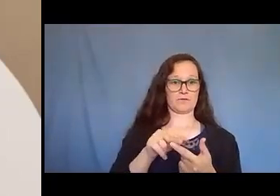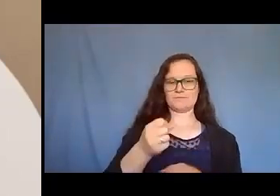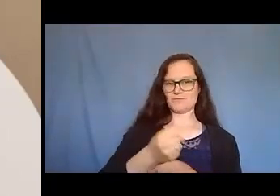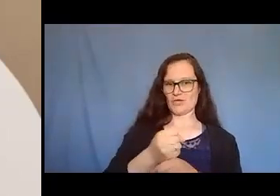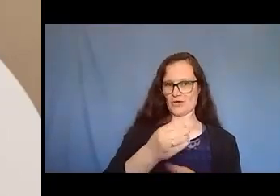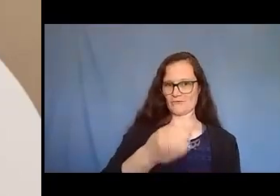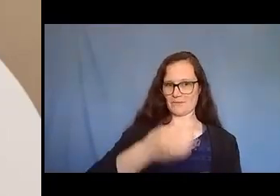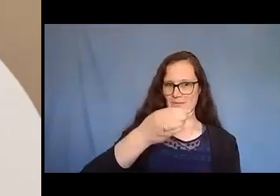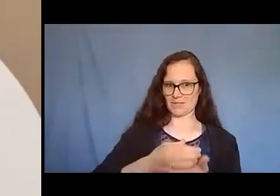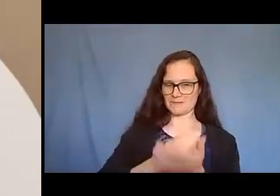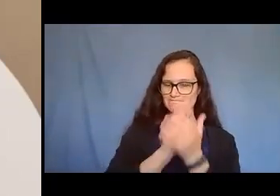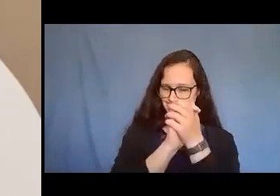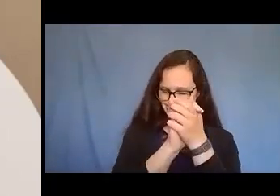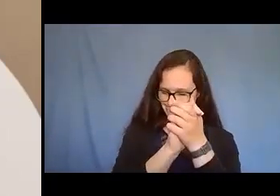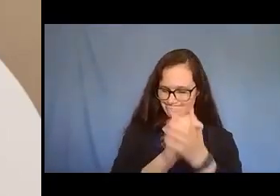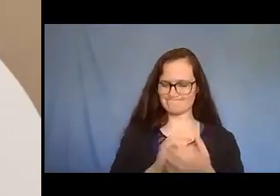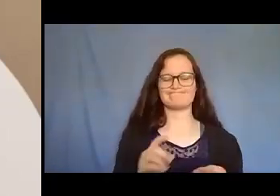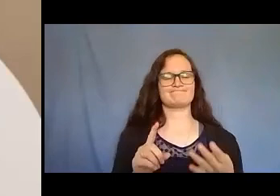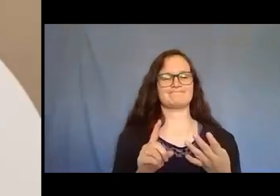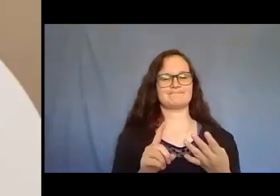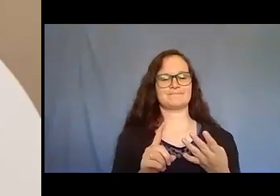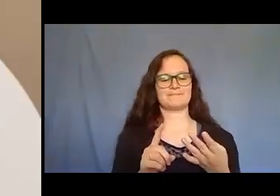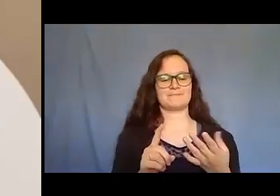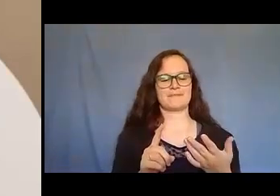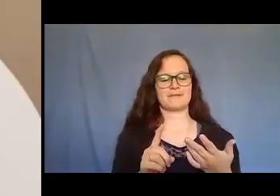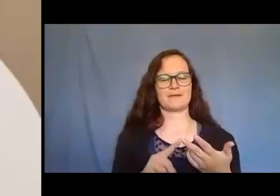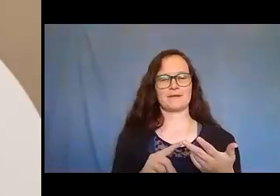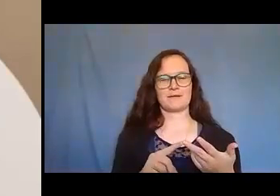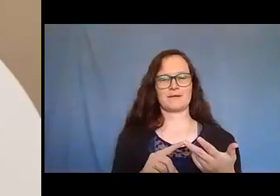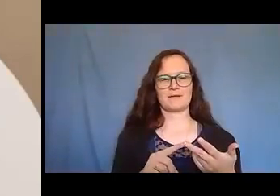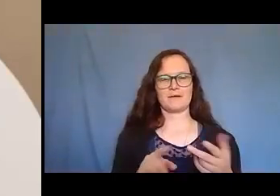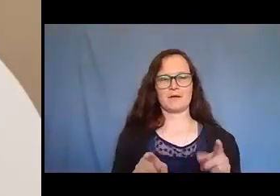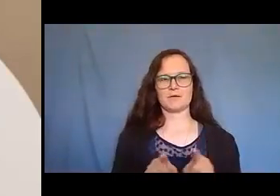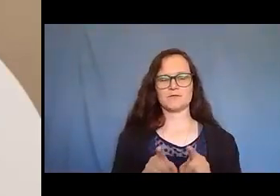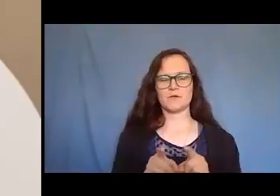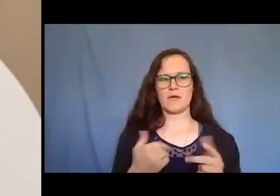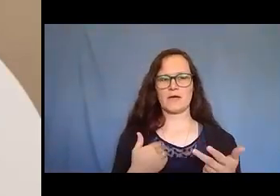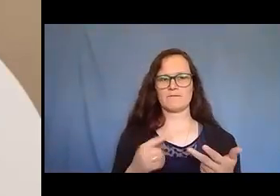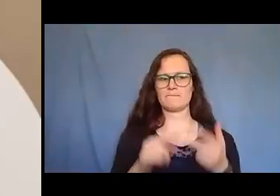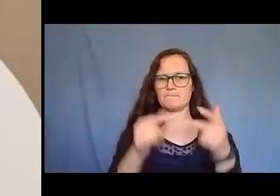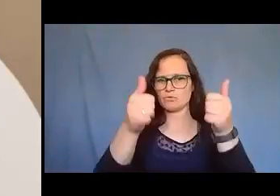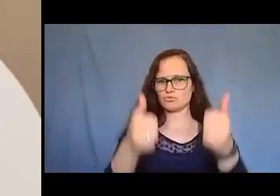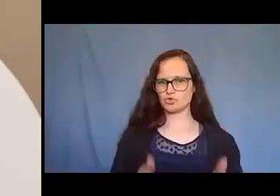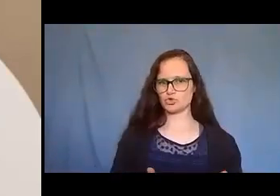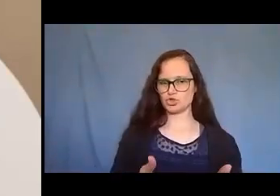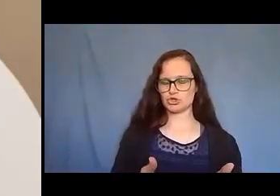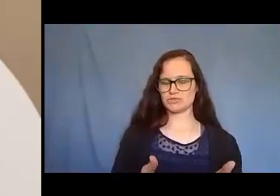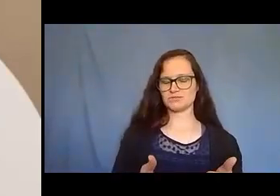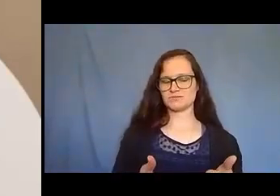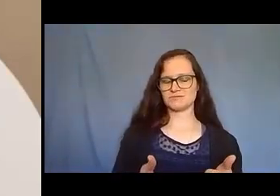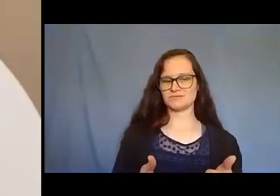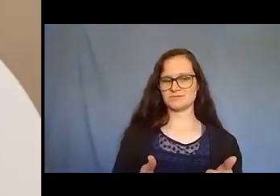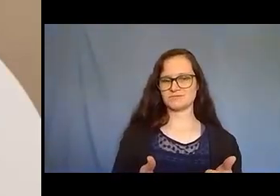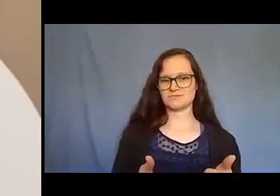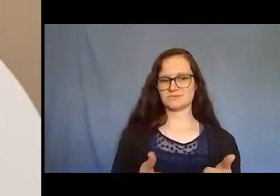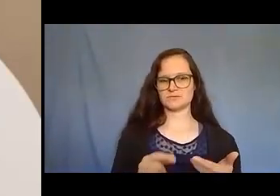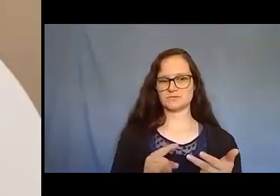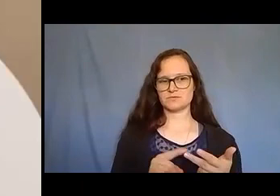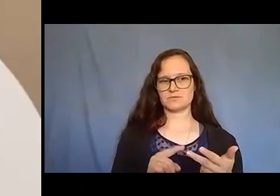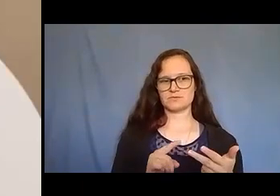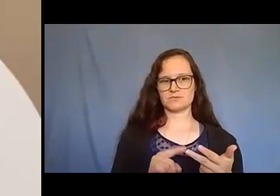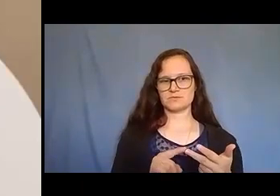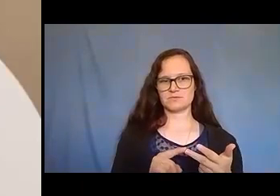mug. We also, our poster set today will go